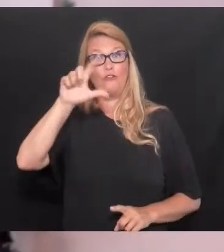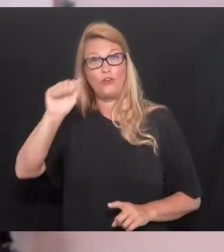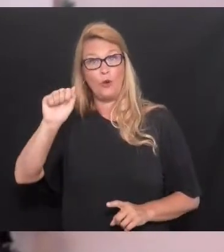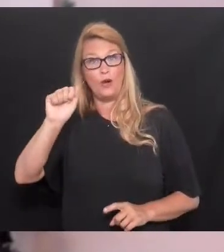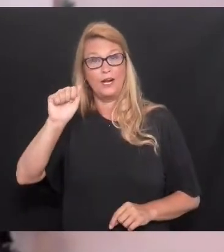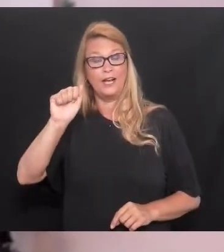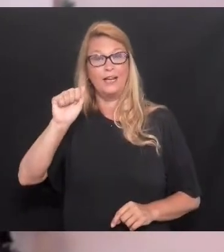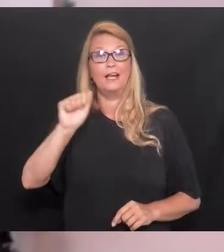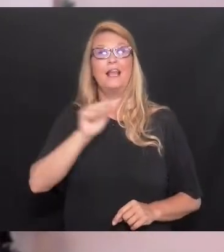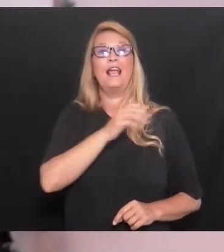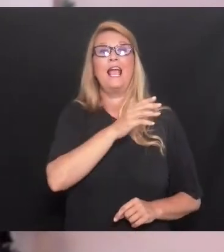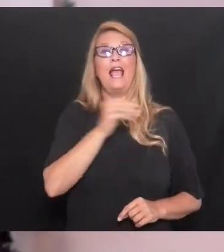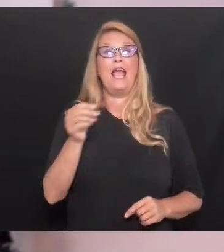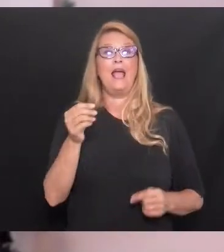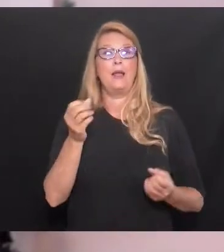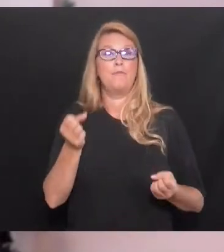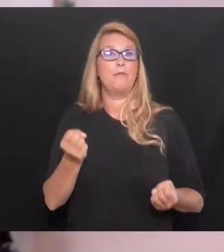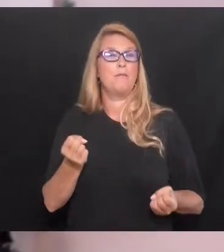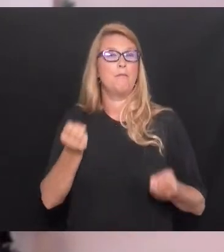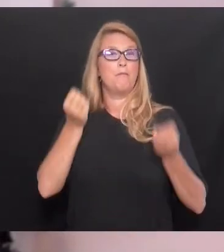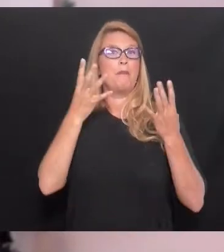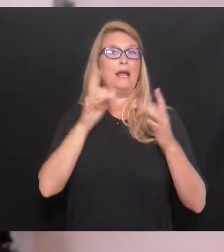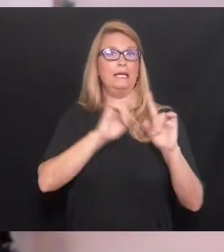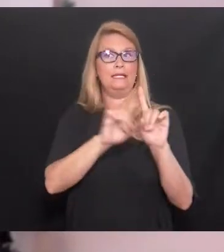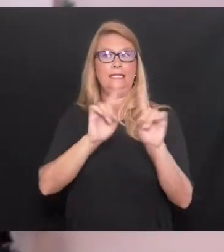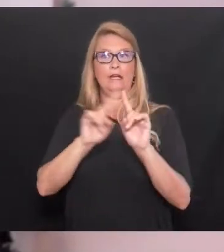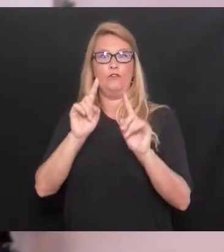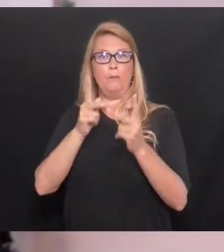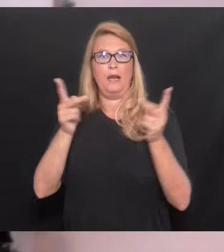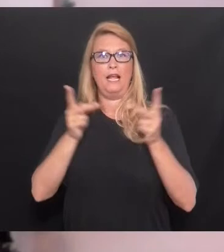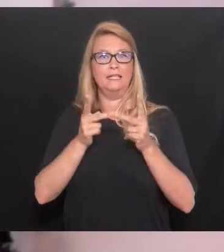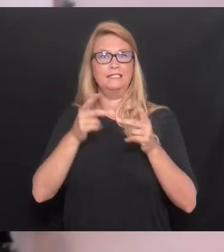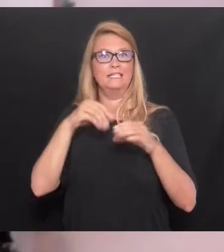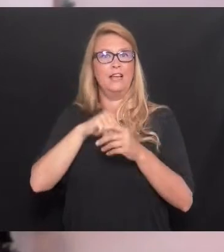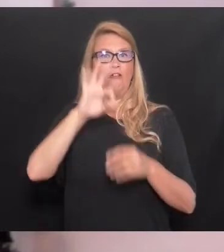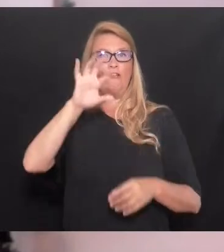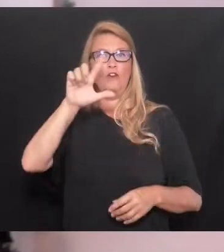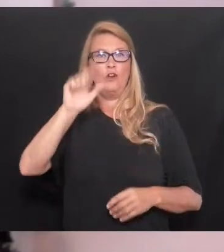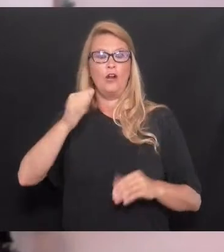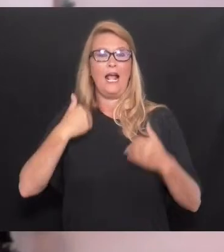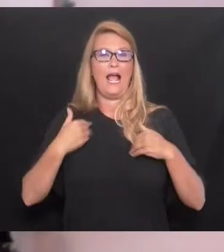And in many places in Florida, they are seeing surges in their